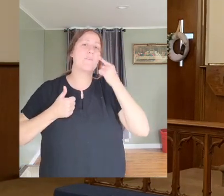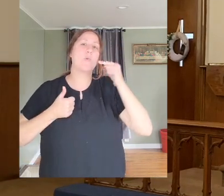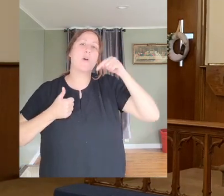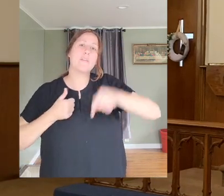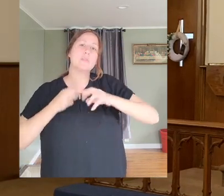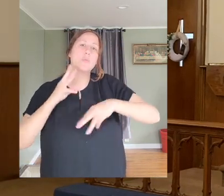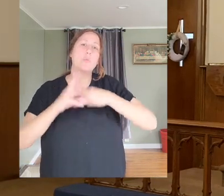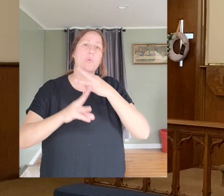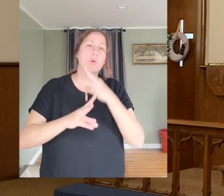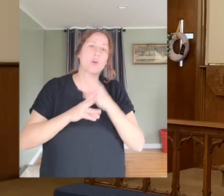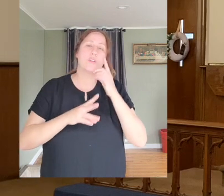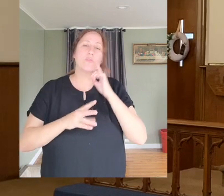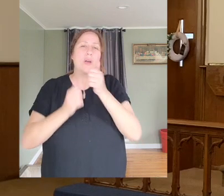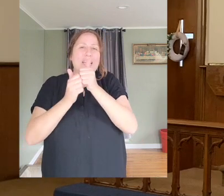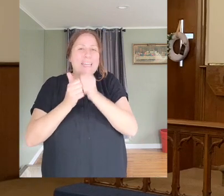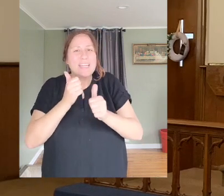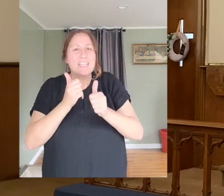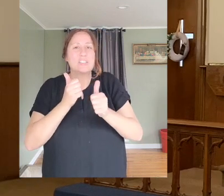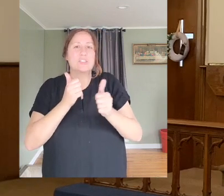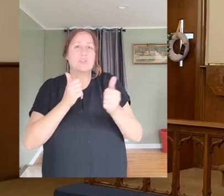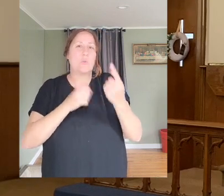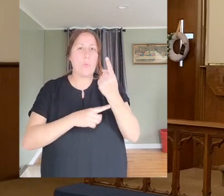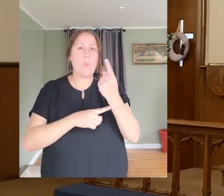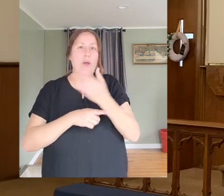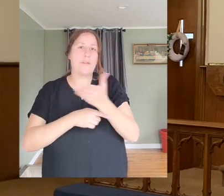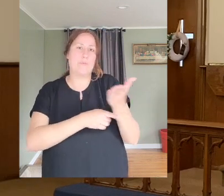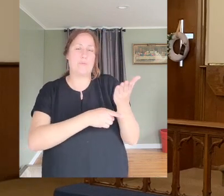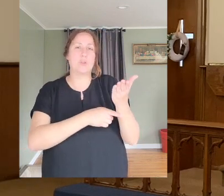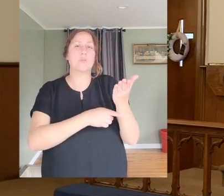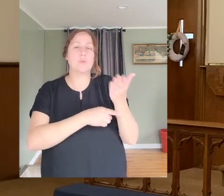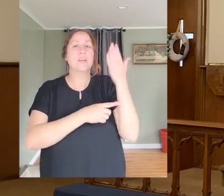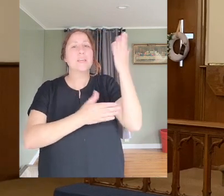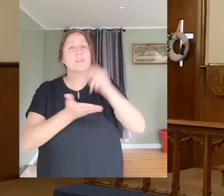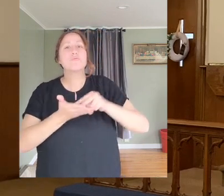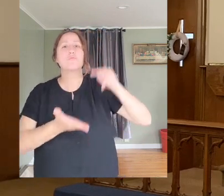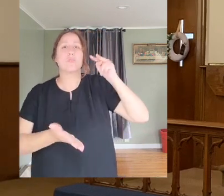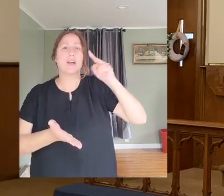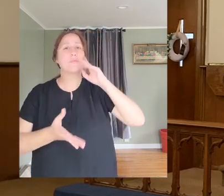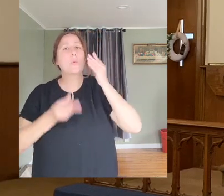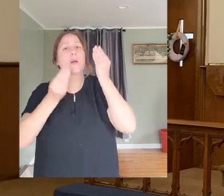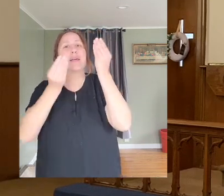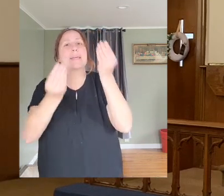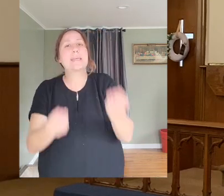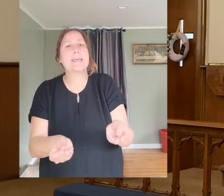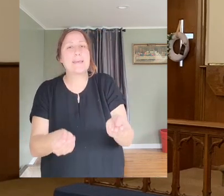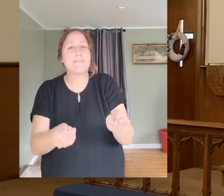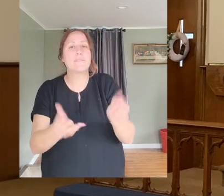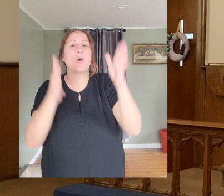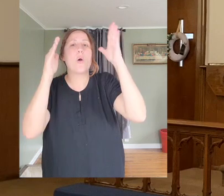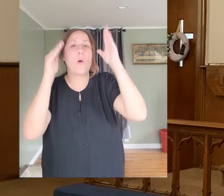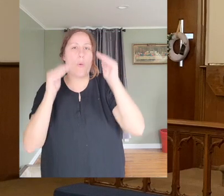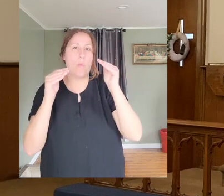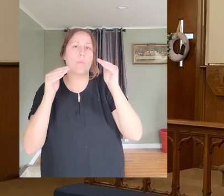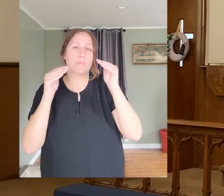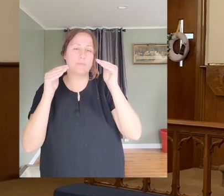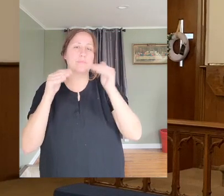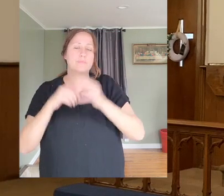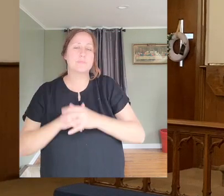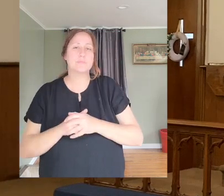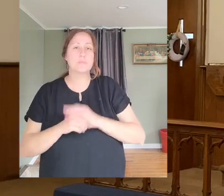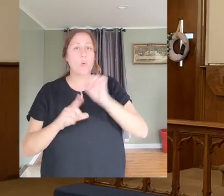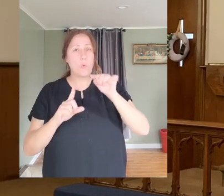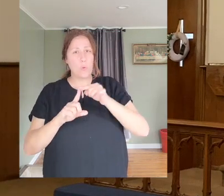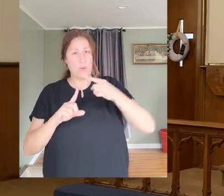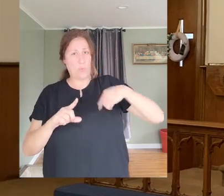for each and every one of us, who rises to give us all hope. And when we